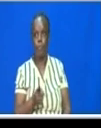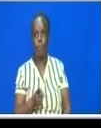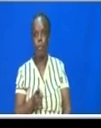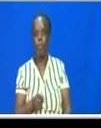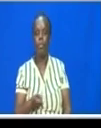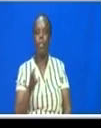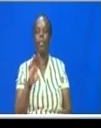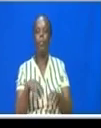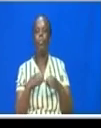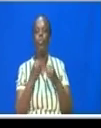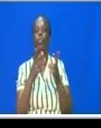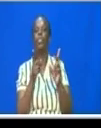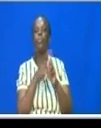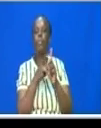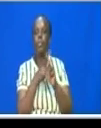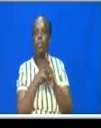most positive